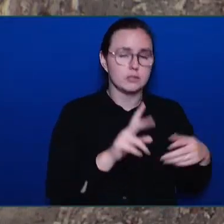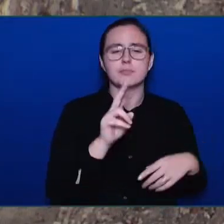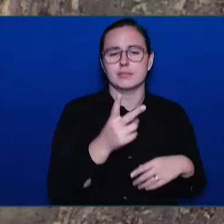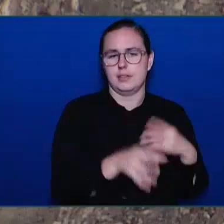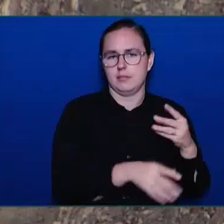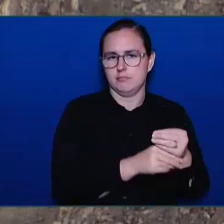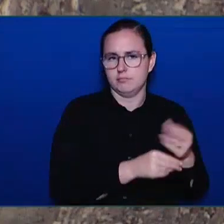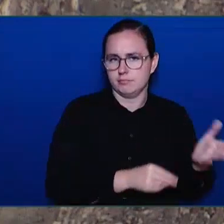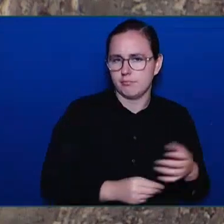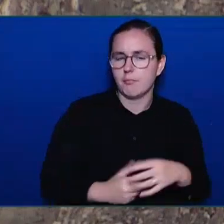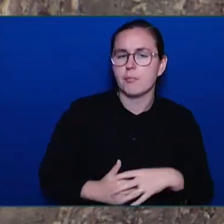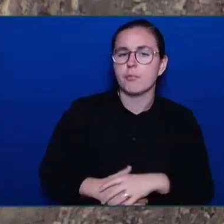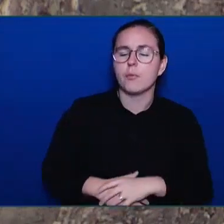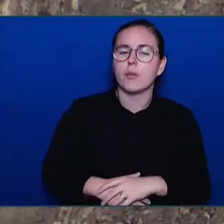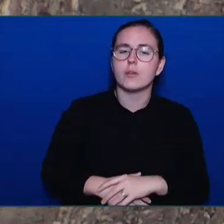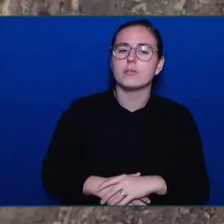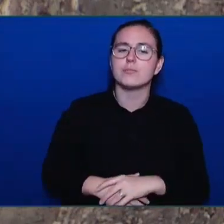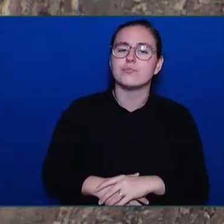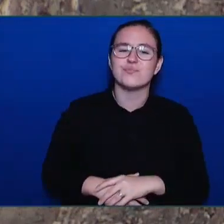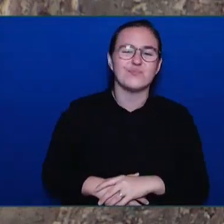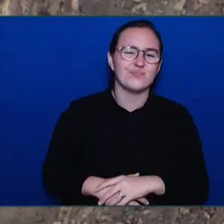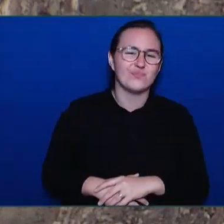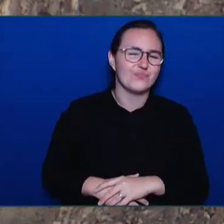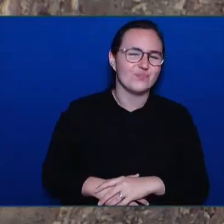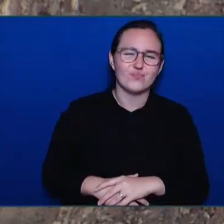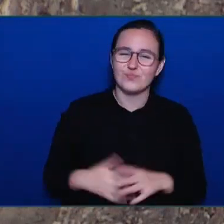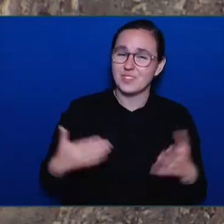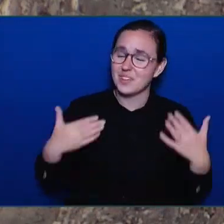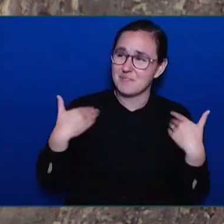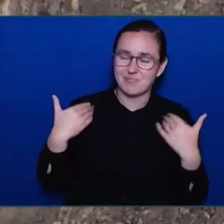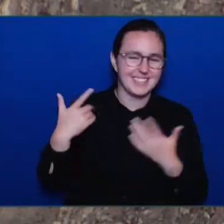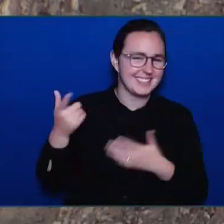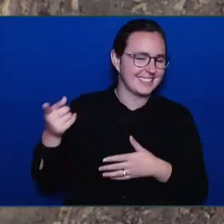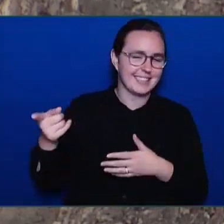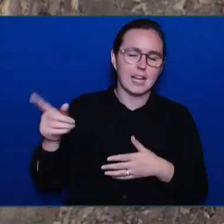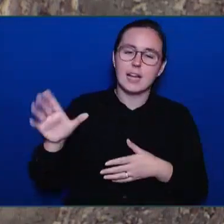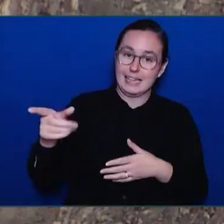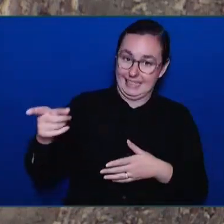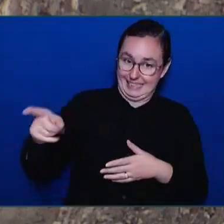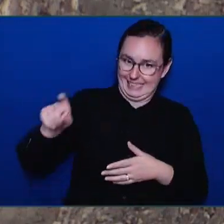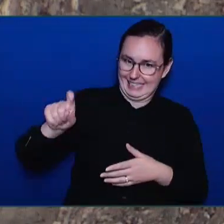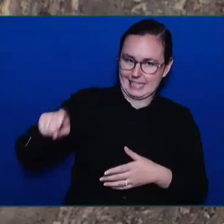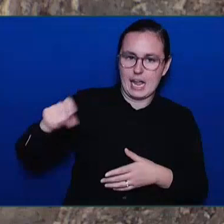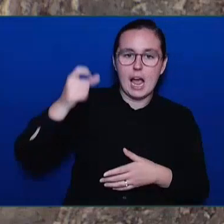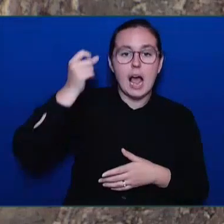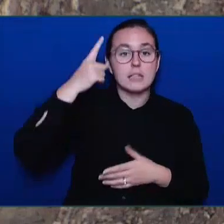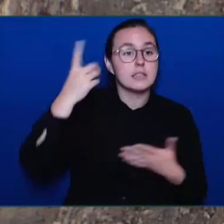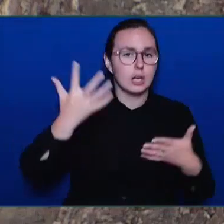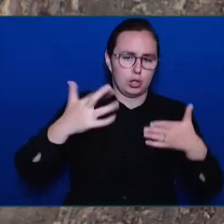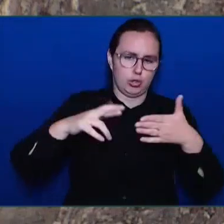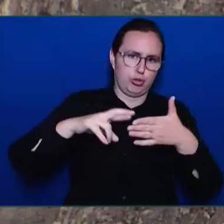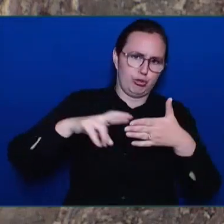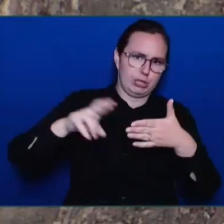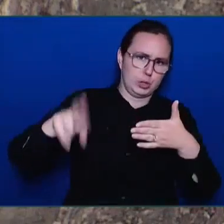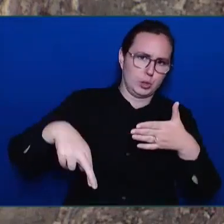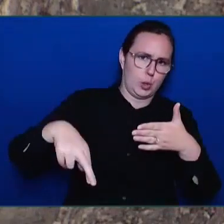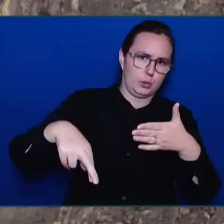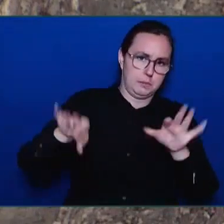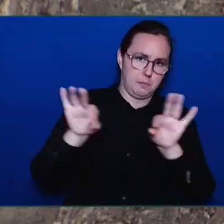what really matters are what outcomes you're getting. It's not a thick Pathways to Hope document that has